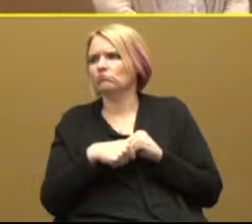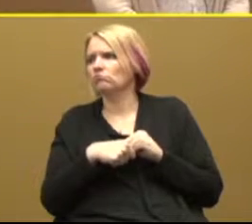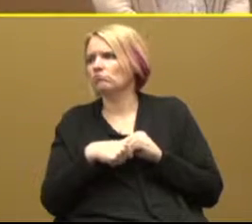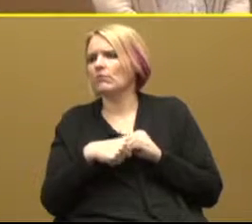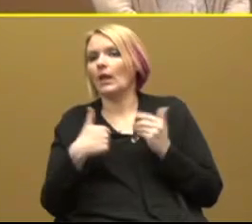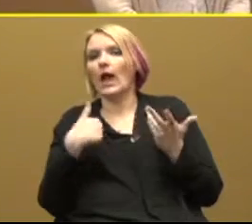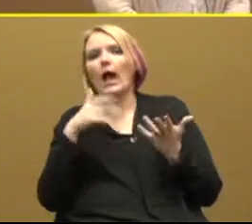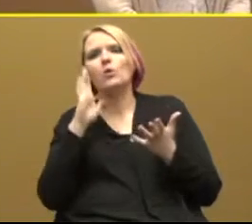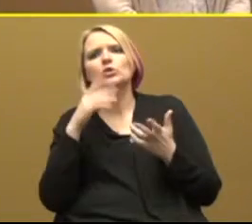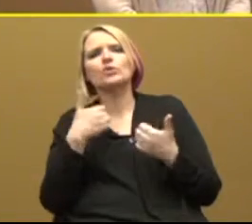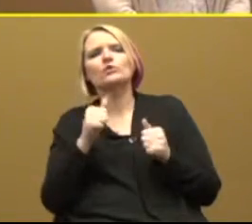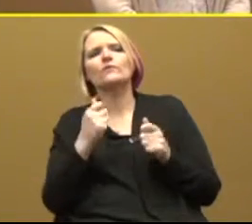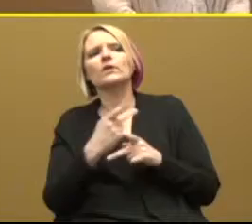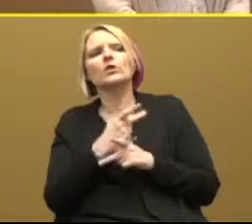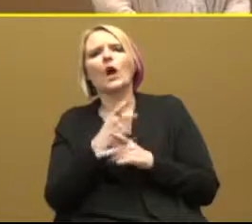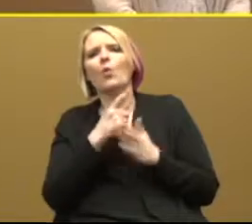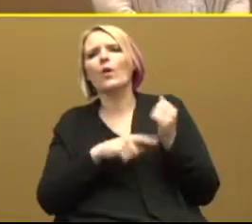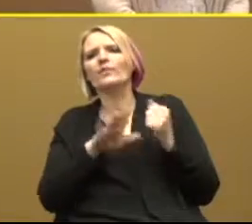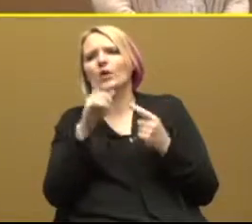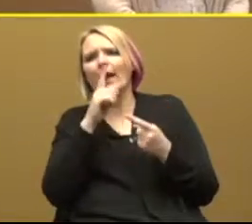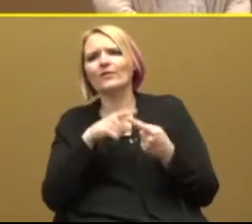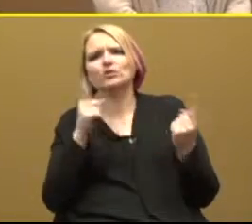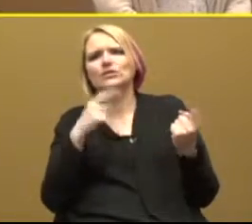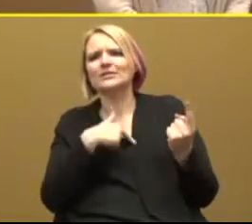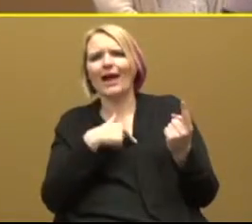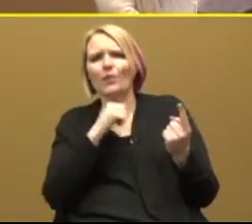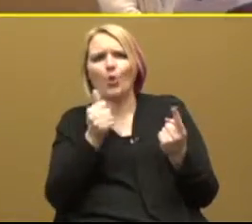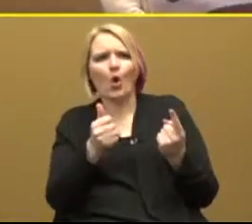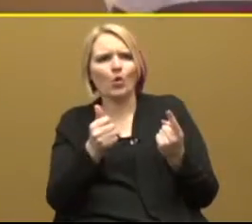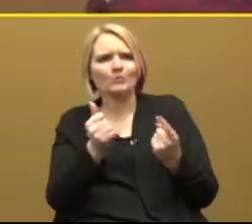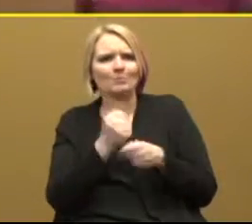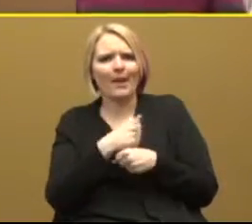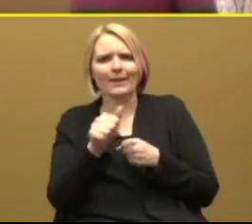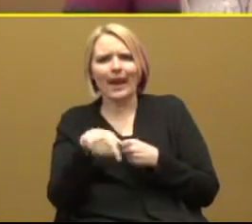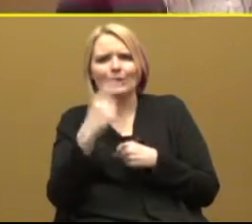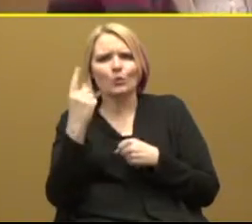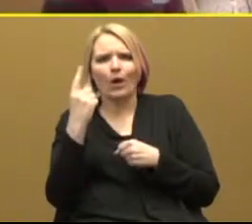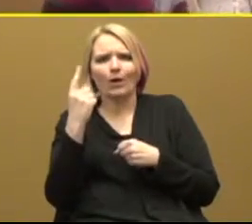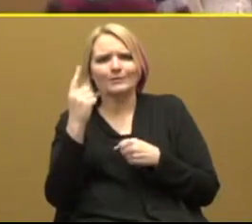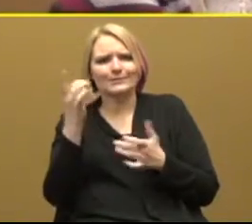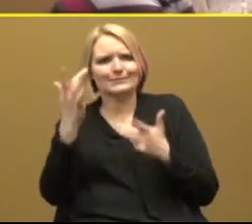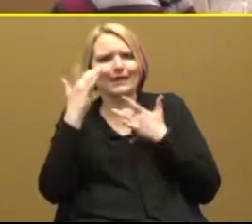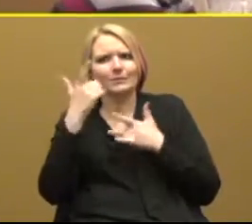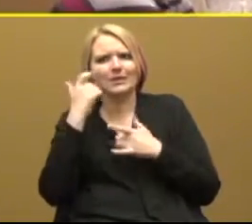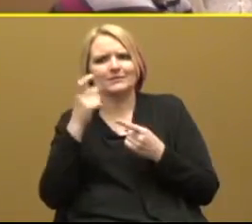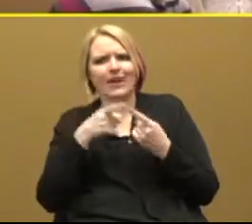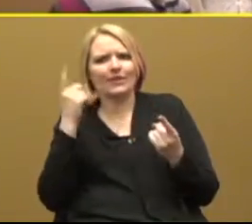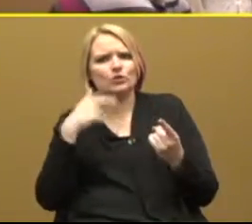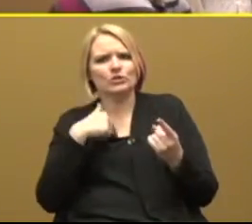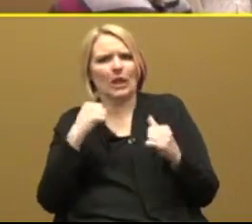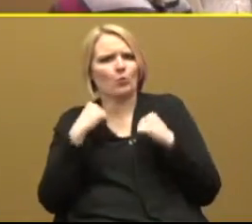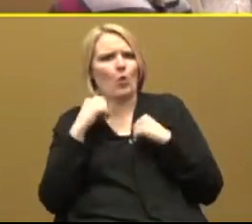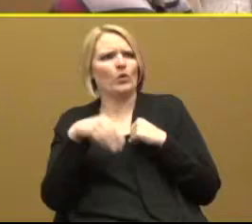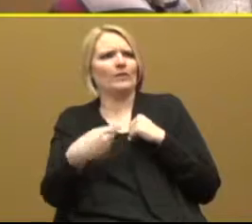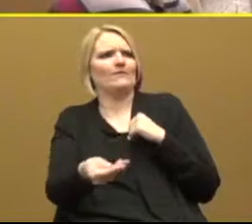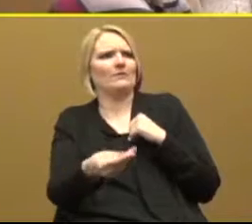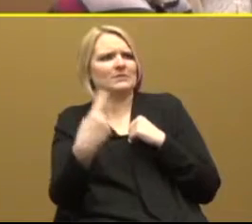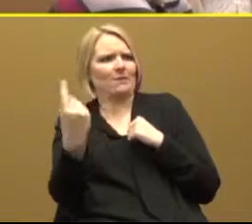those allergies are. I'm surely not going to throw anybody over the edge, you know, not knowing an allergy. I would never give a child something